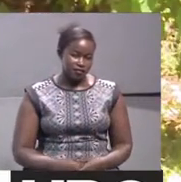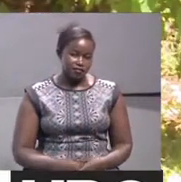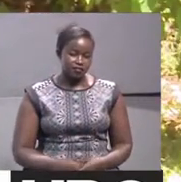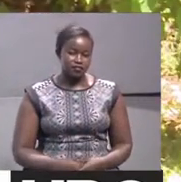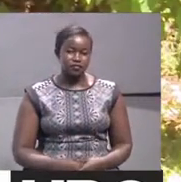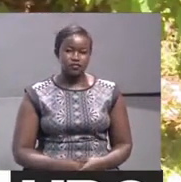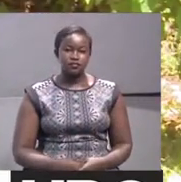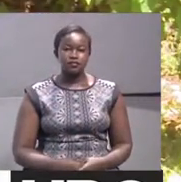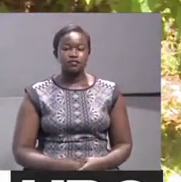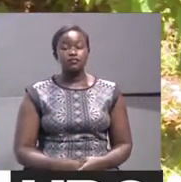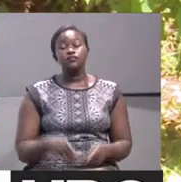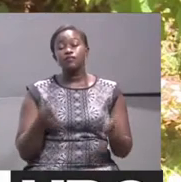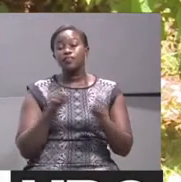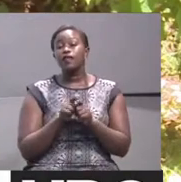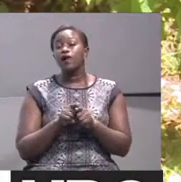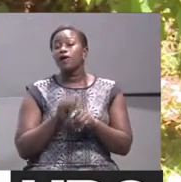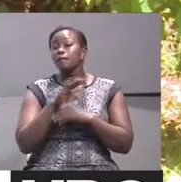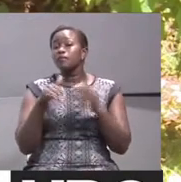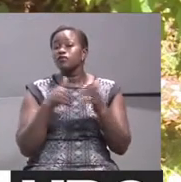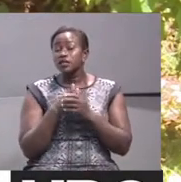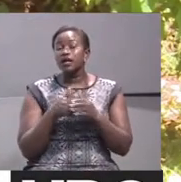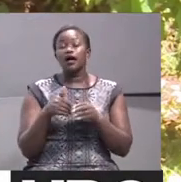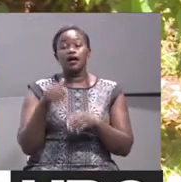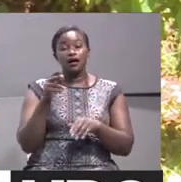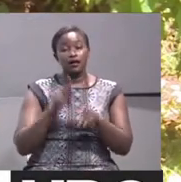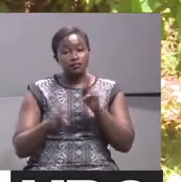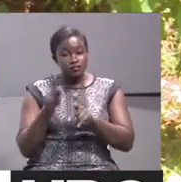Erabo tukungane banna Uganda bonna abaagala Uganda.